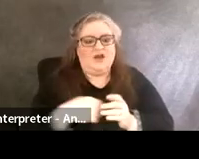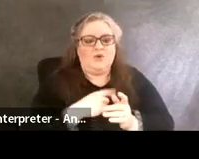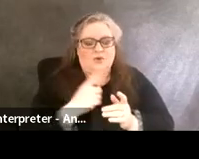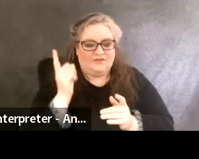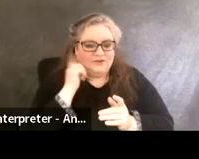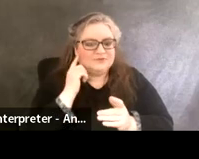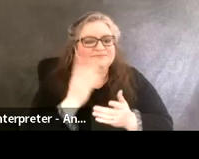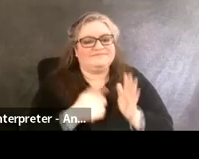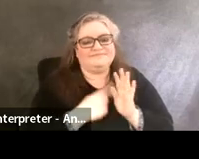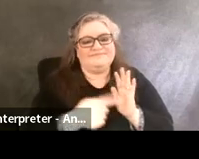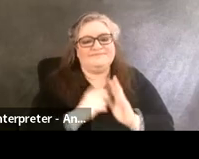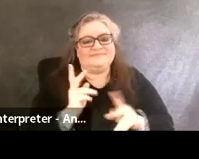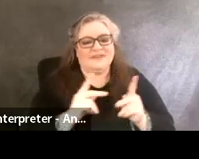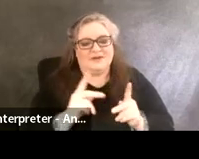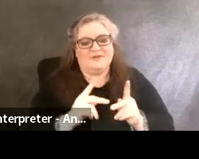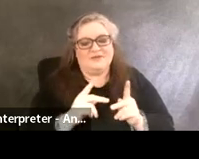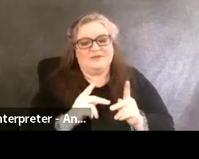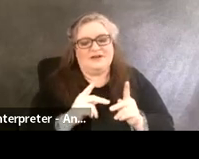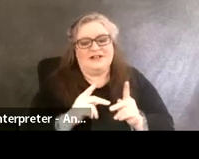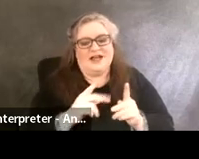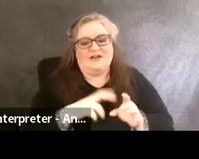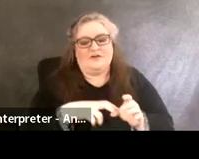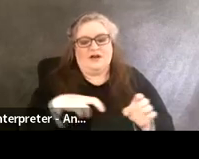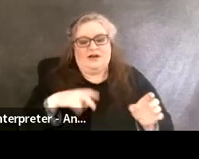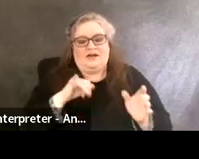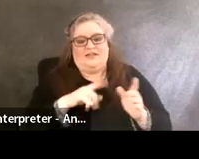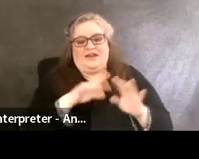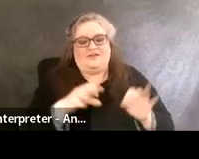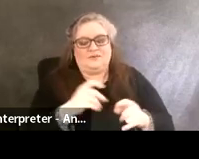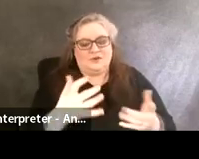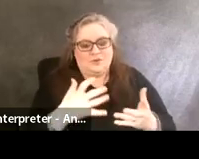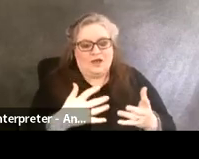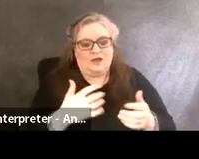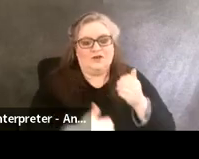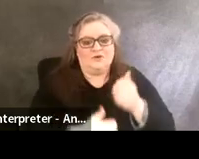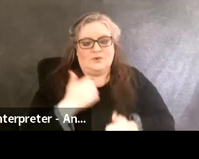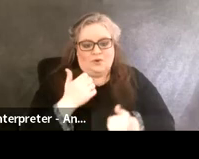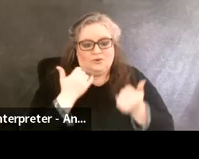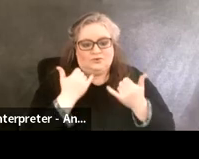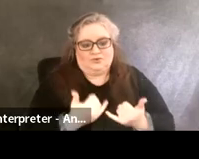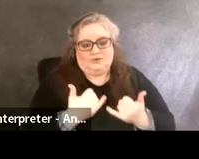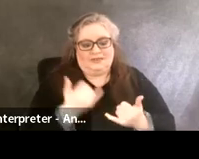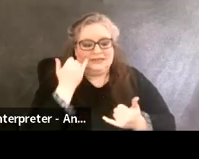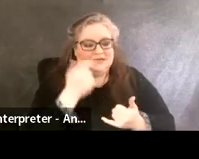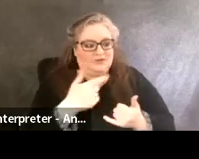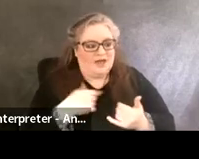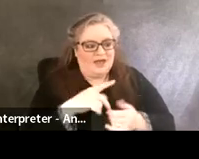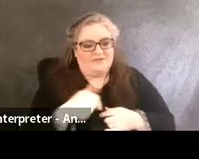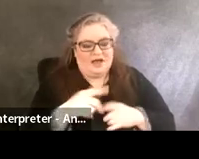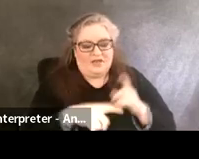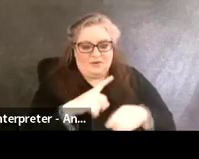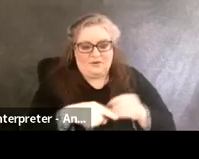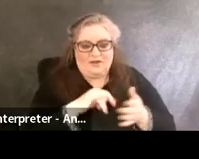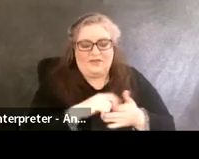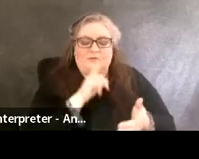that sometimes people have rolled off of that. And so you'll want your most recent. If you have other questions about that,